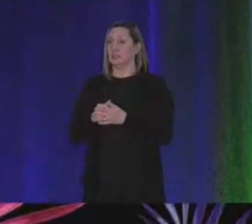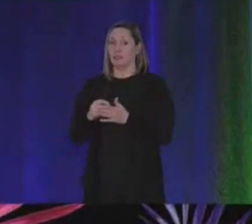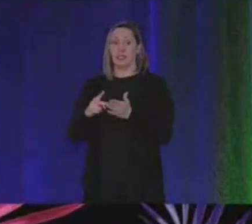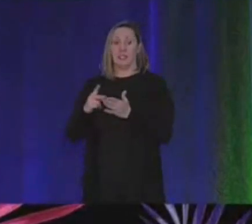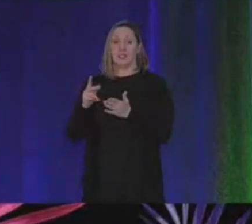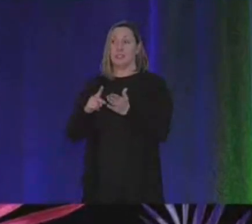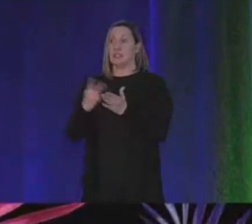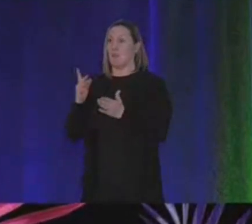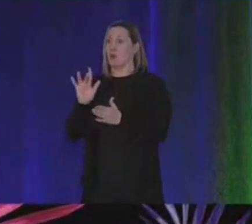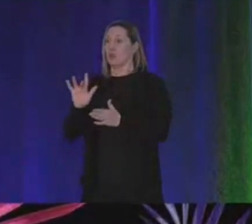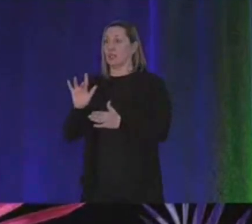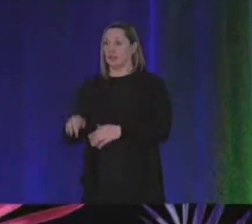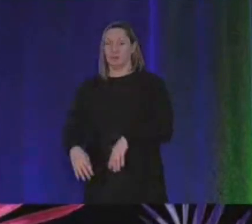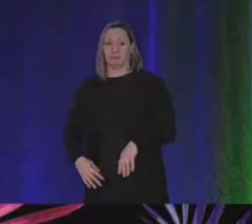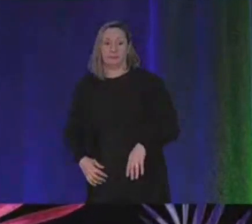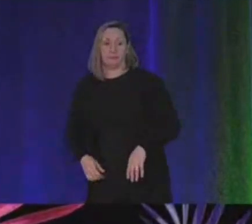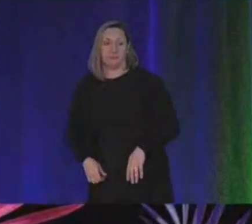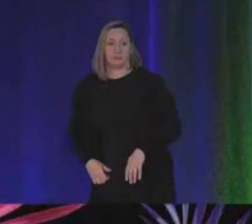into that. Yeah.